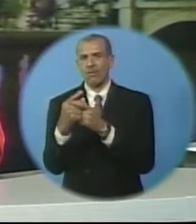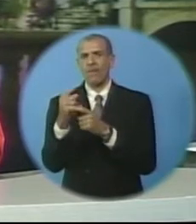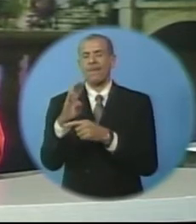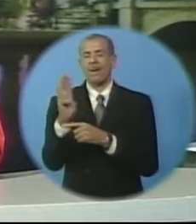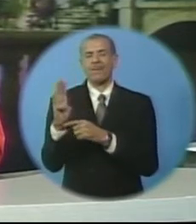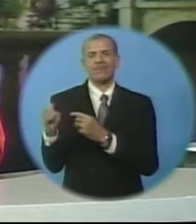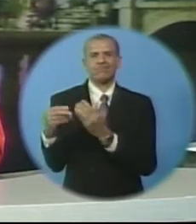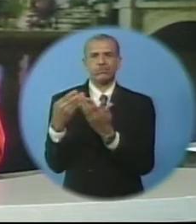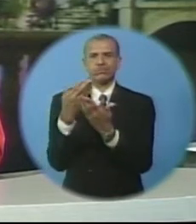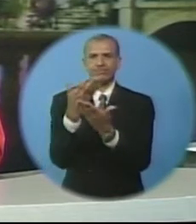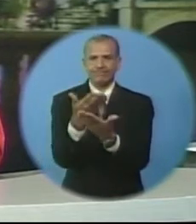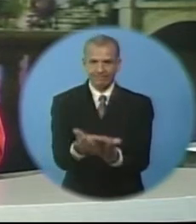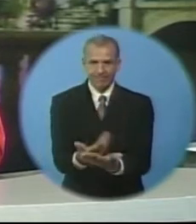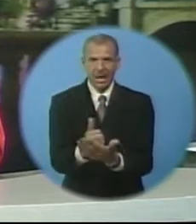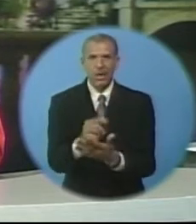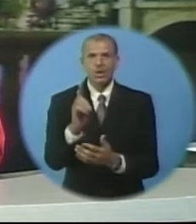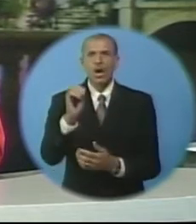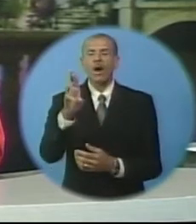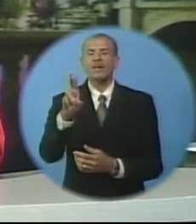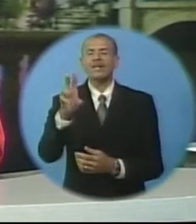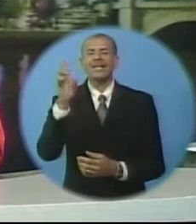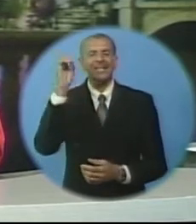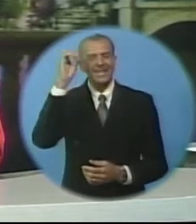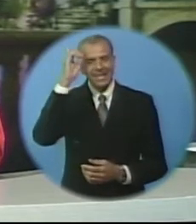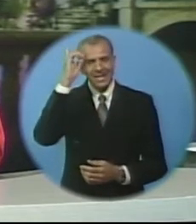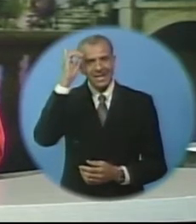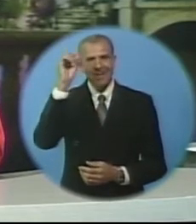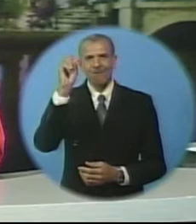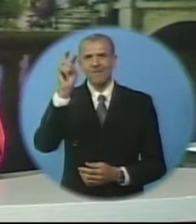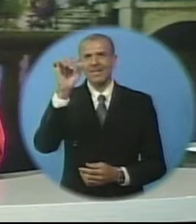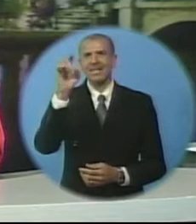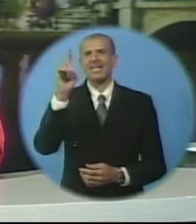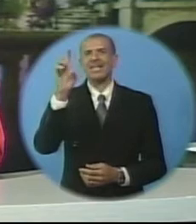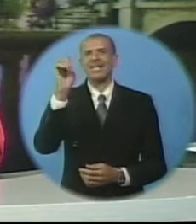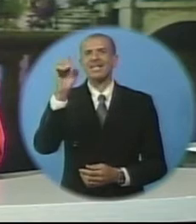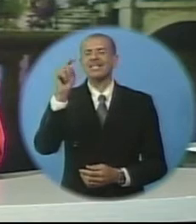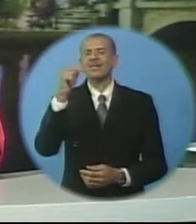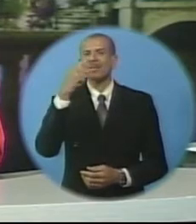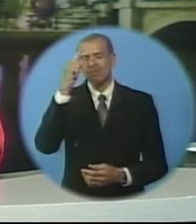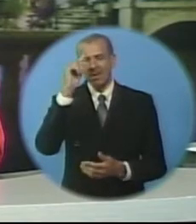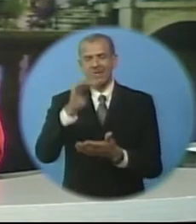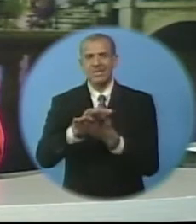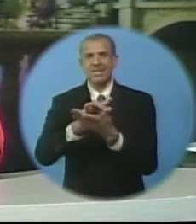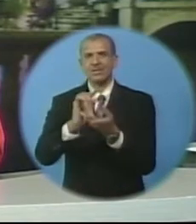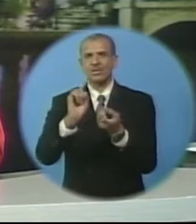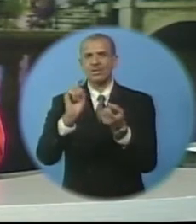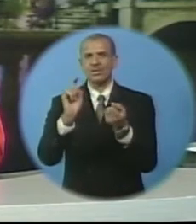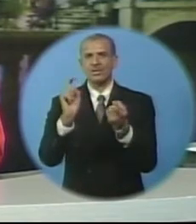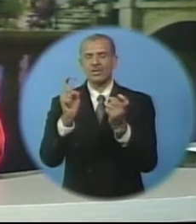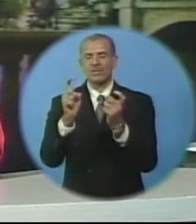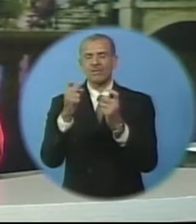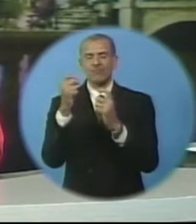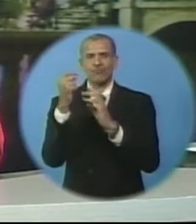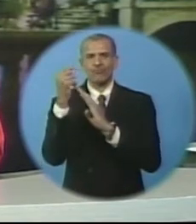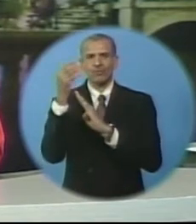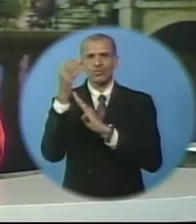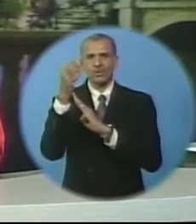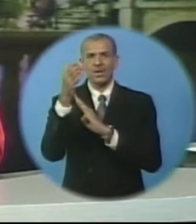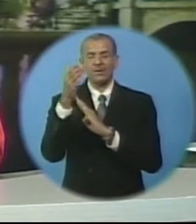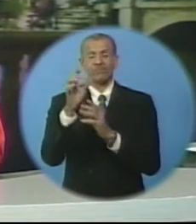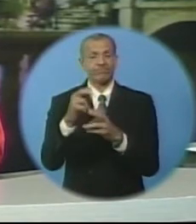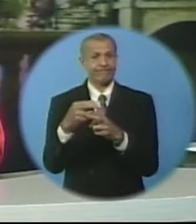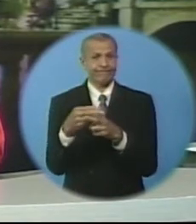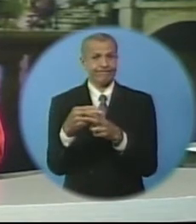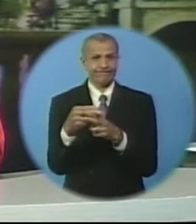the table, and Dr. David Estwick believes these strategies could turn the country's economic fortunes around in short order.